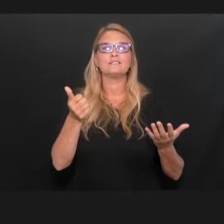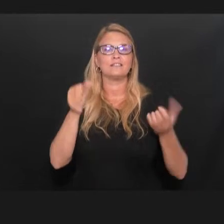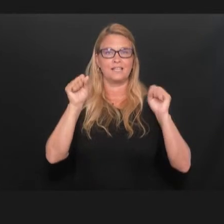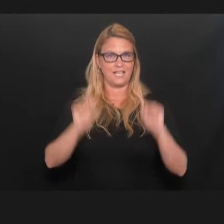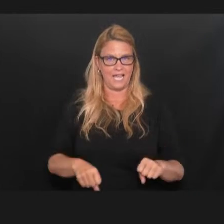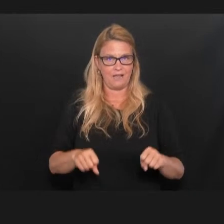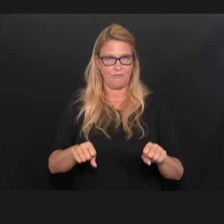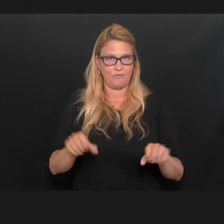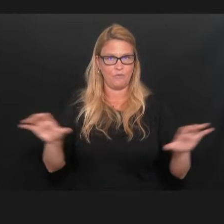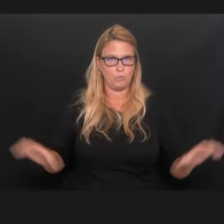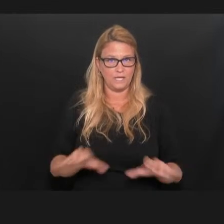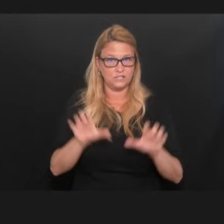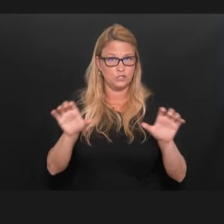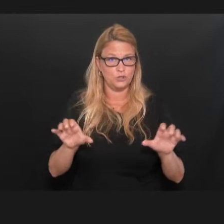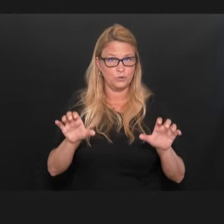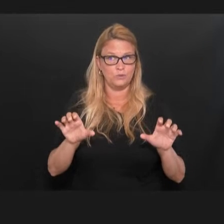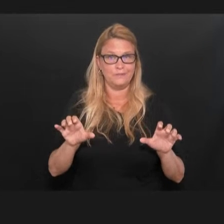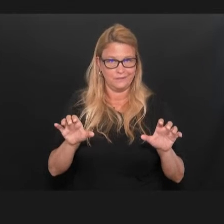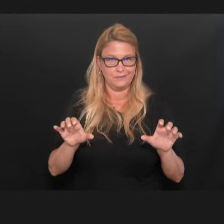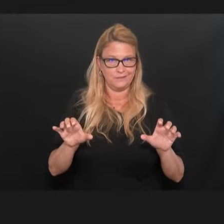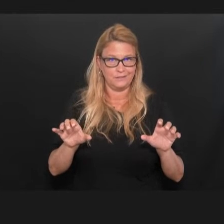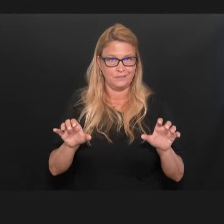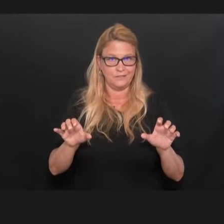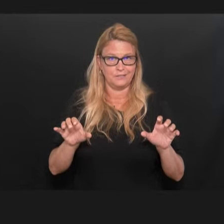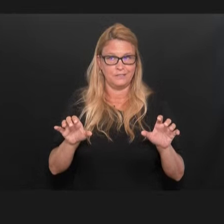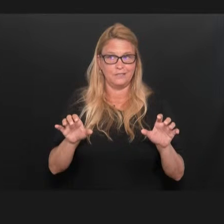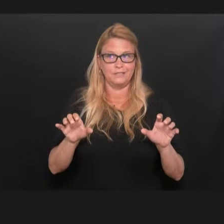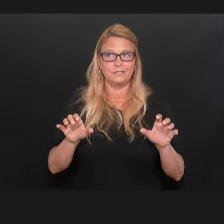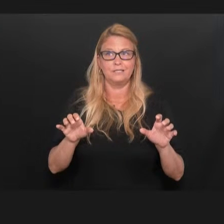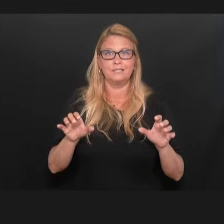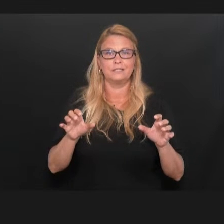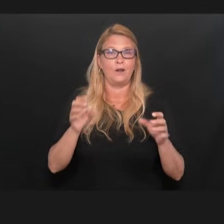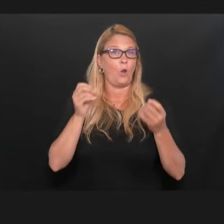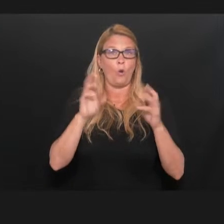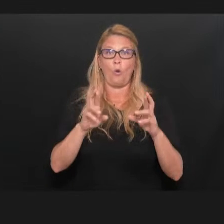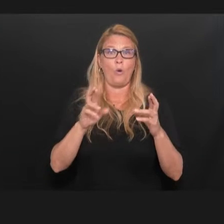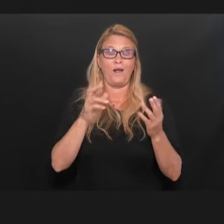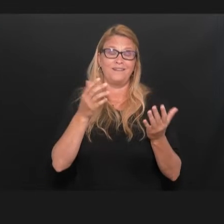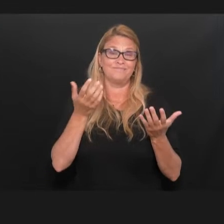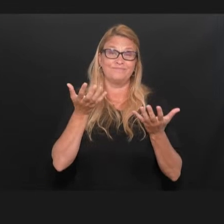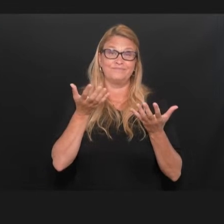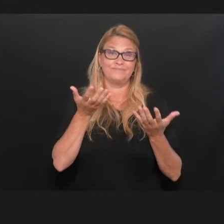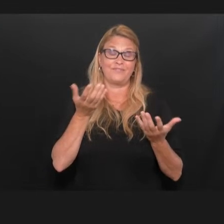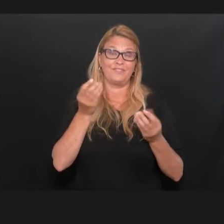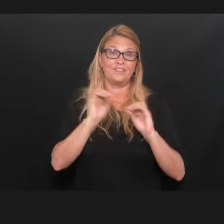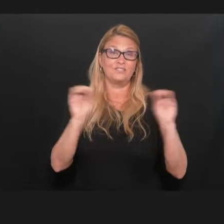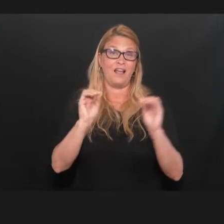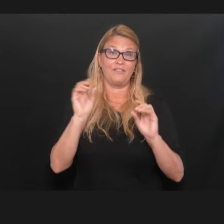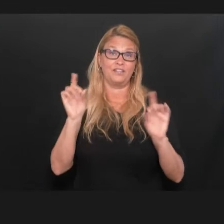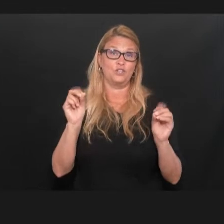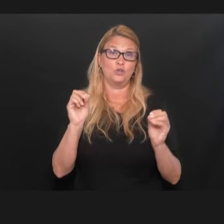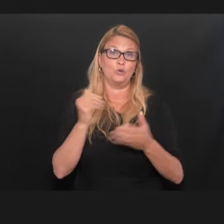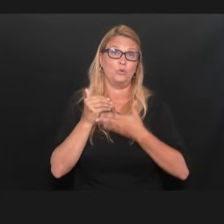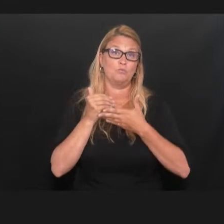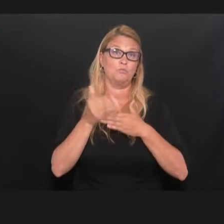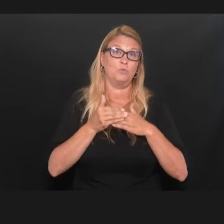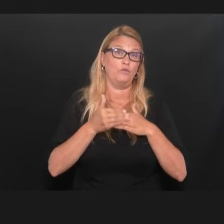thing forward where we're going to get out of this area where we are, or is it just the way things are going to be? Thank you.